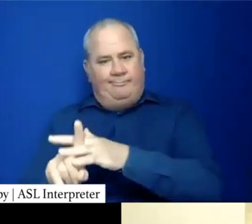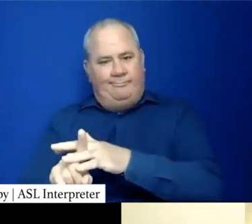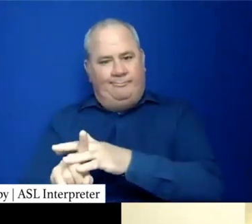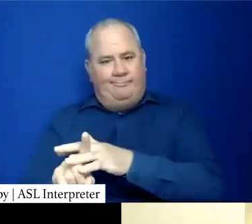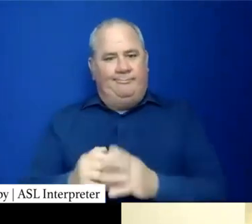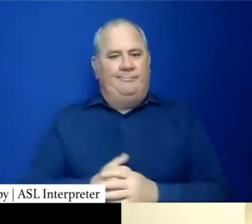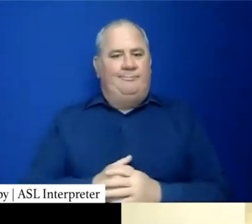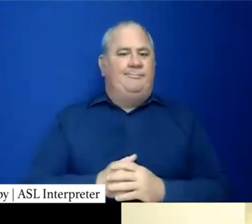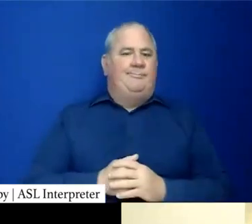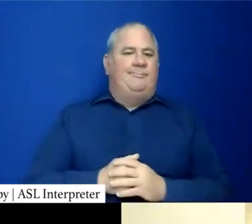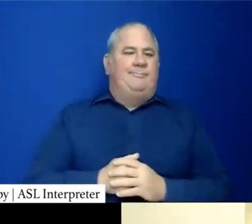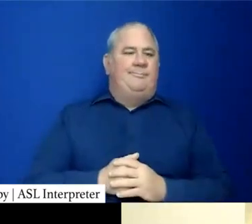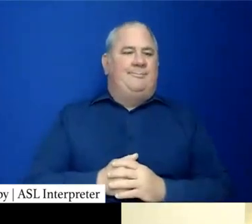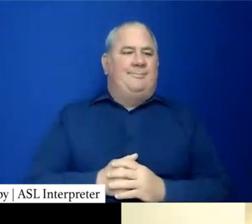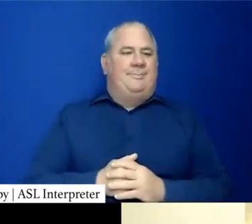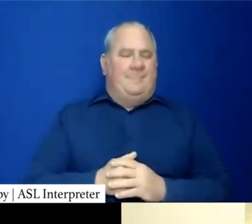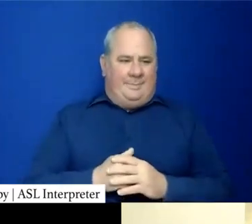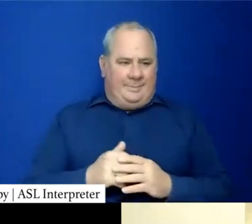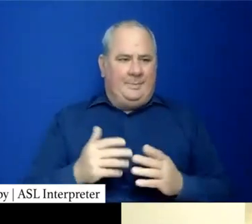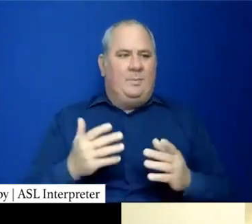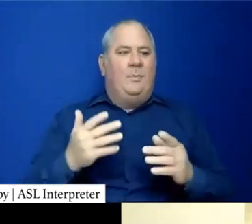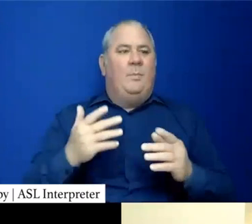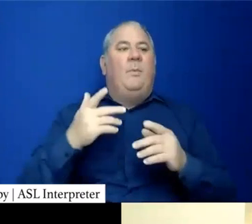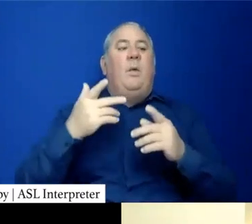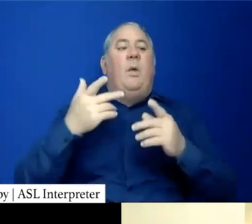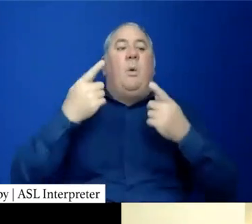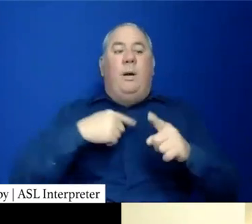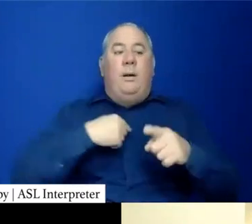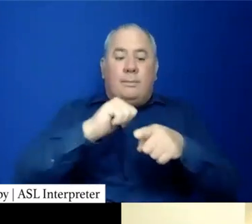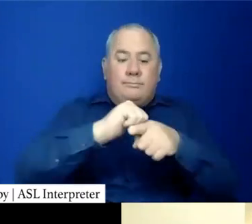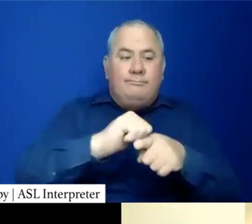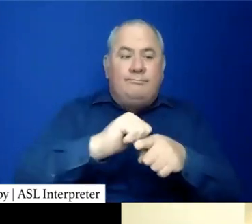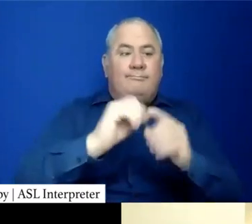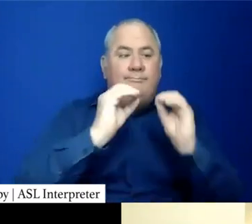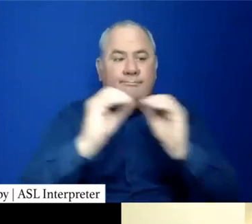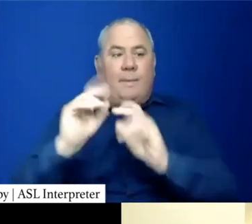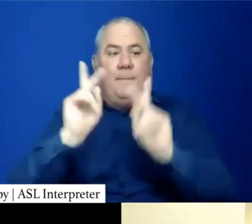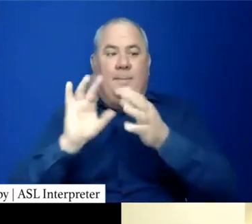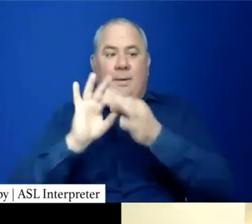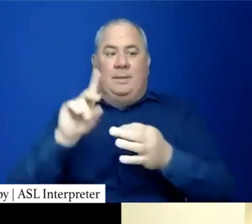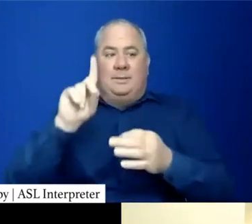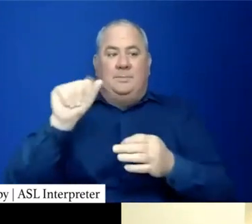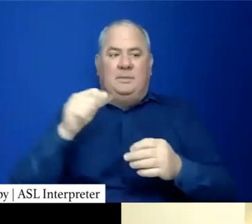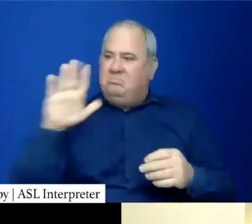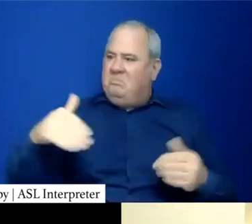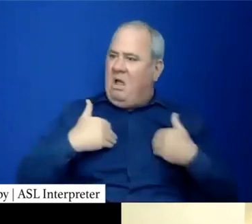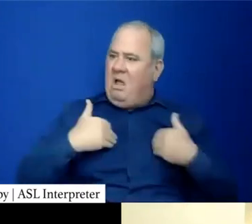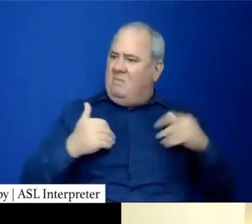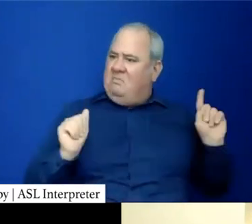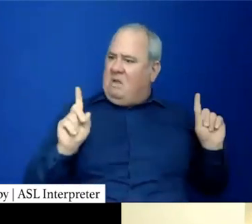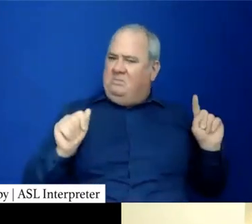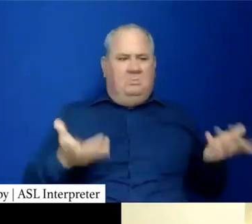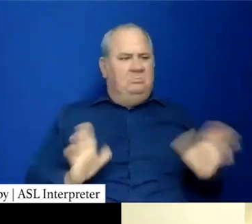on training with disabilities, is that people are like, well, we have the ADA, so we're good, right?